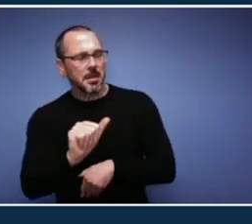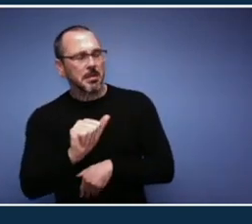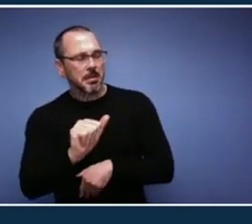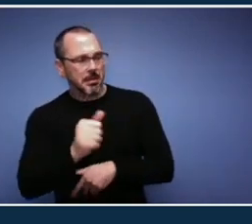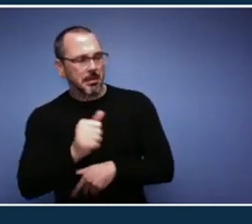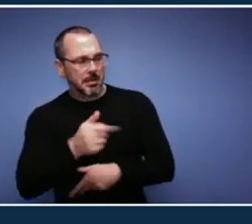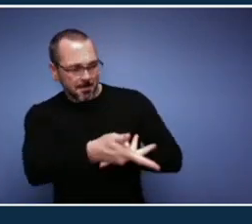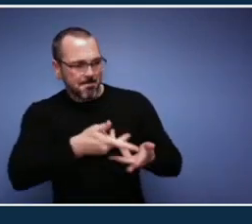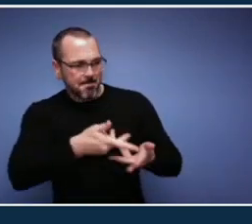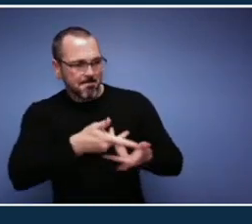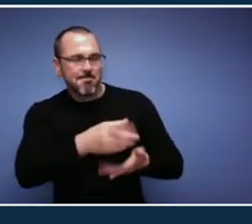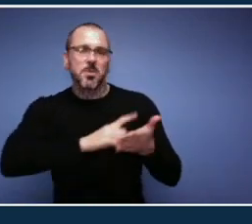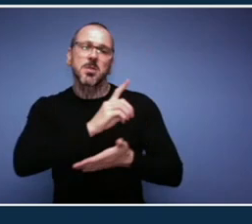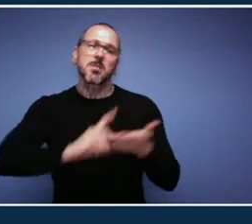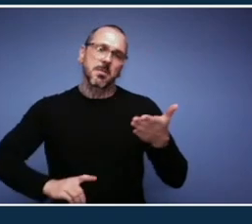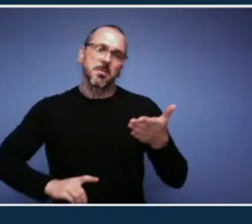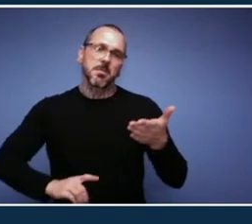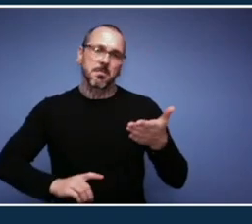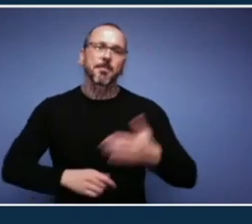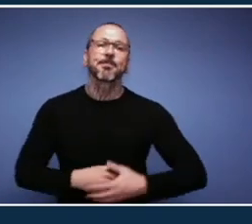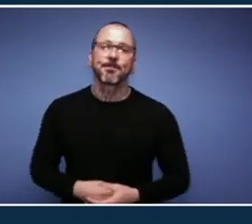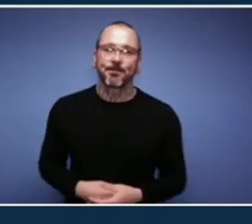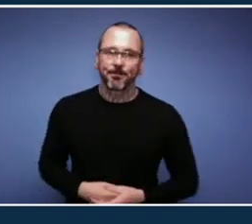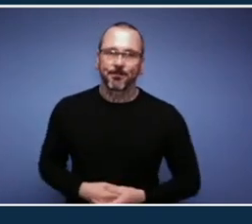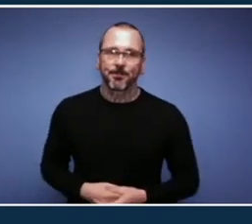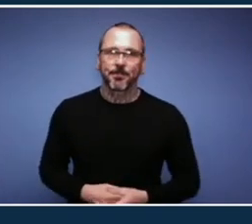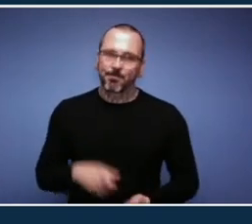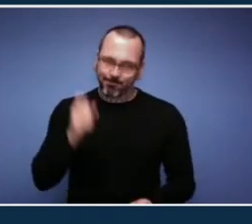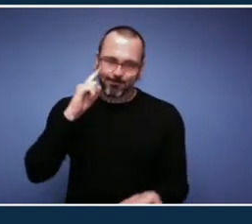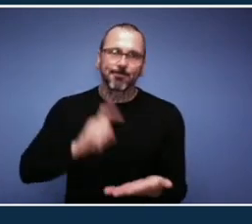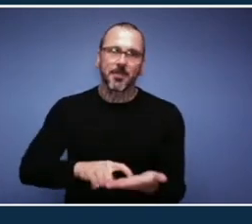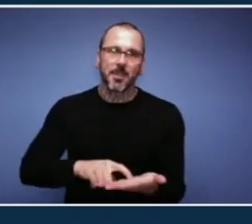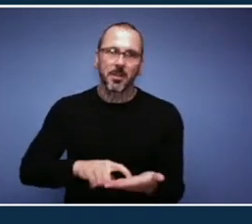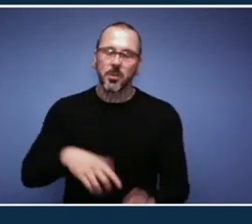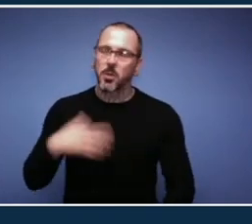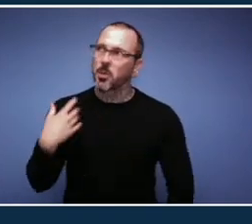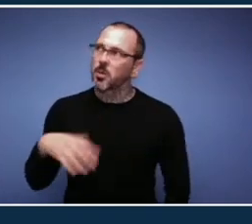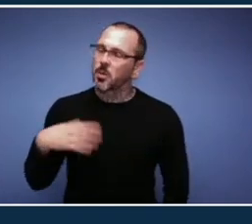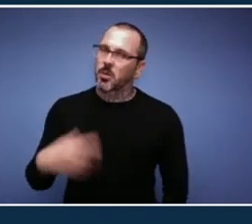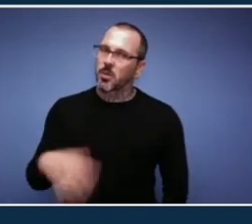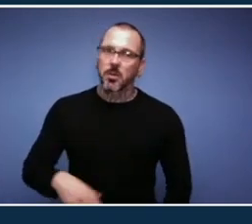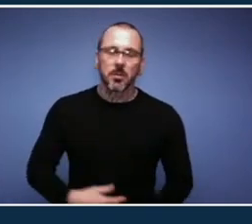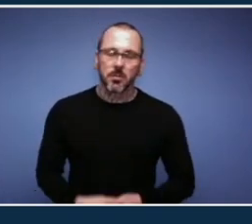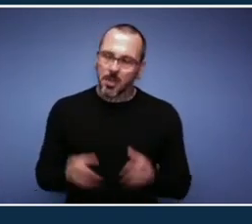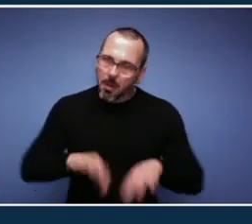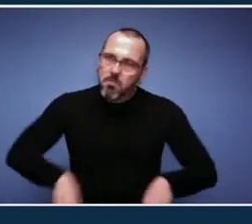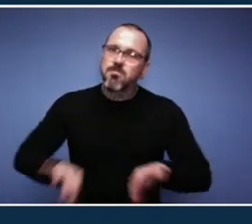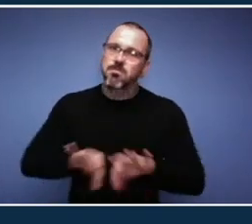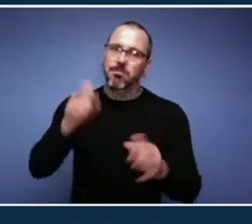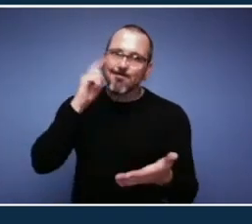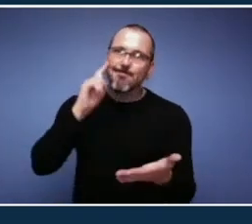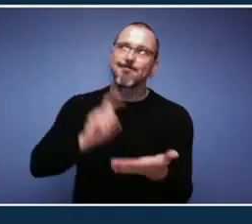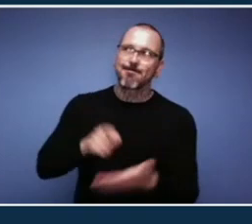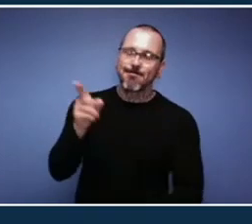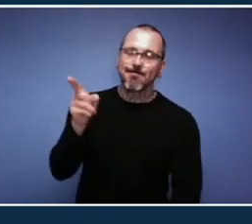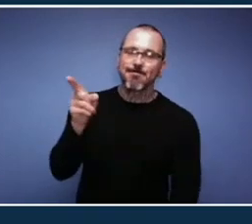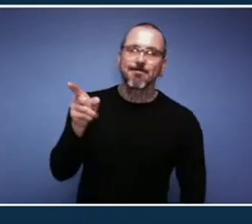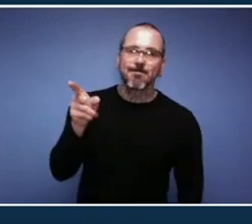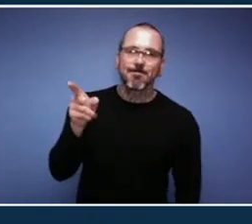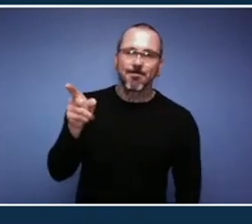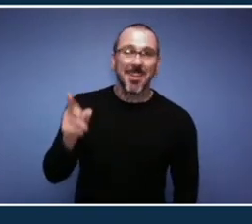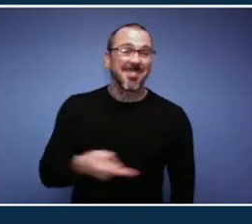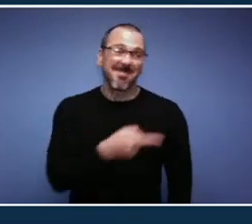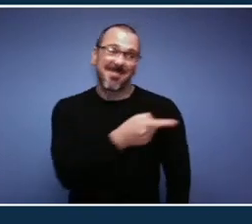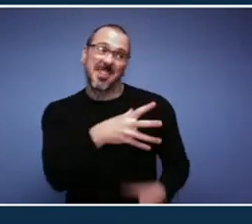That was a huge breakthrough for people with disabilities in this province. Yeah. Vicki was part of that. The Disability